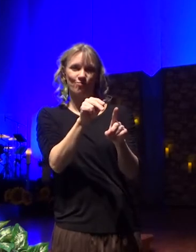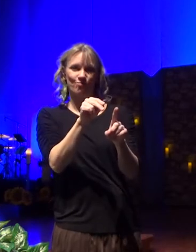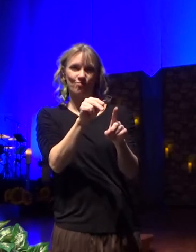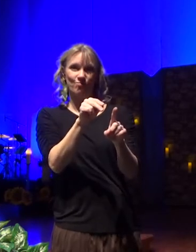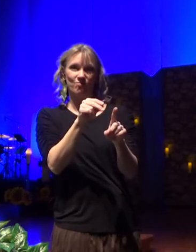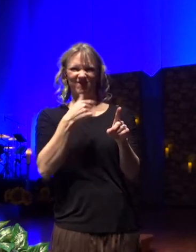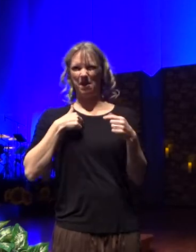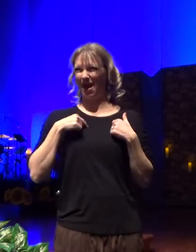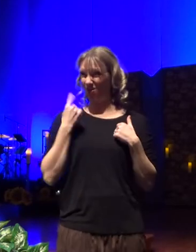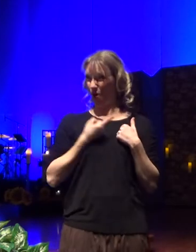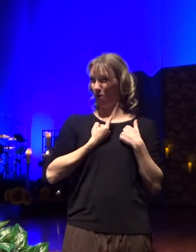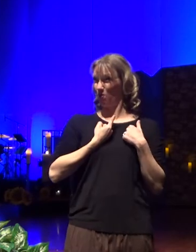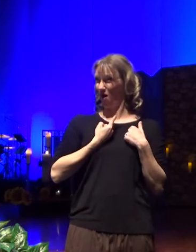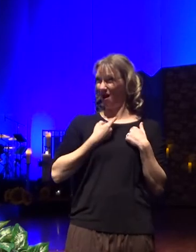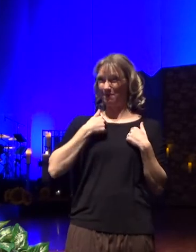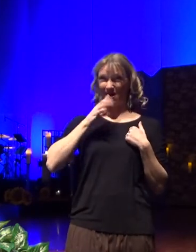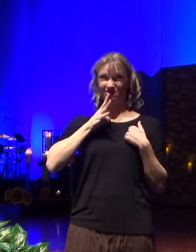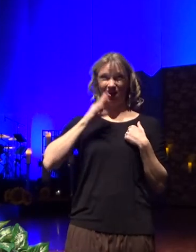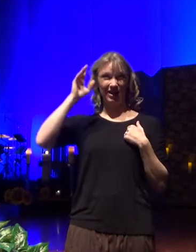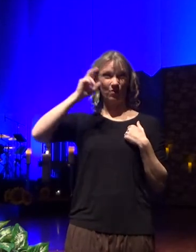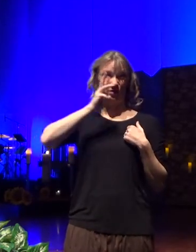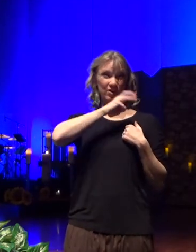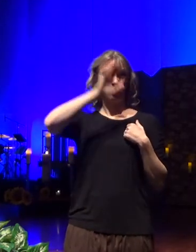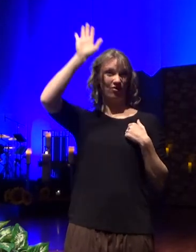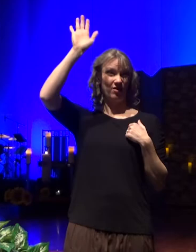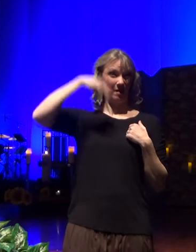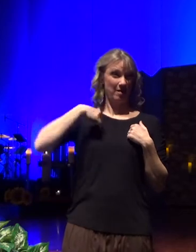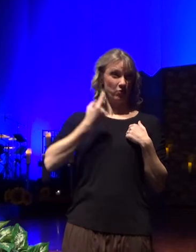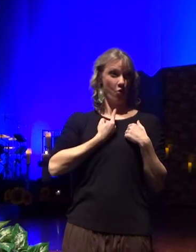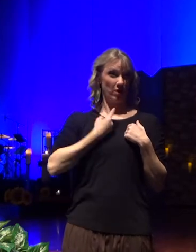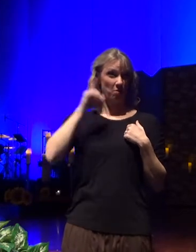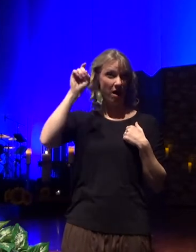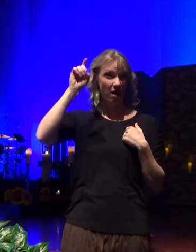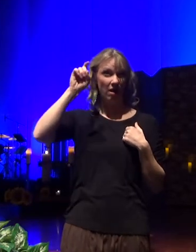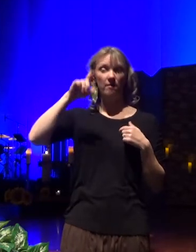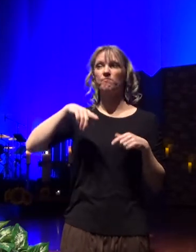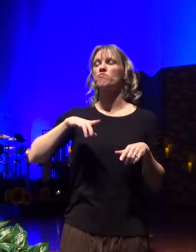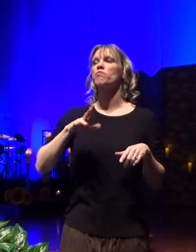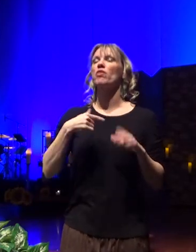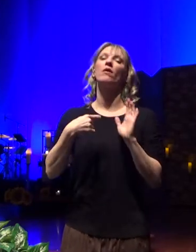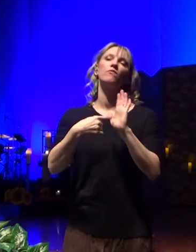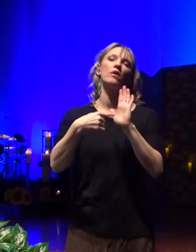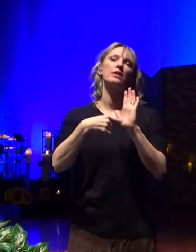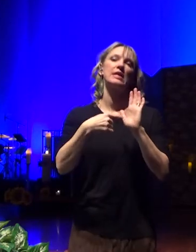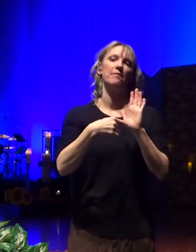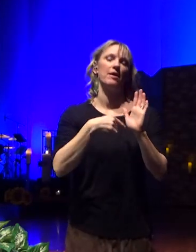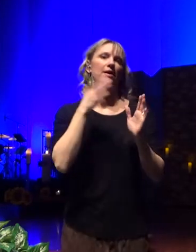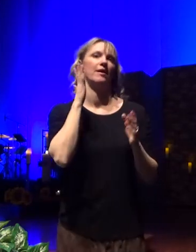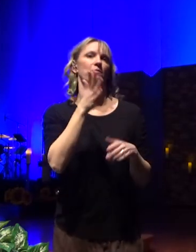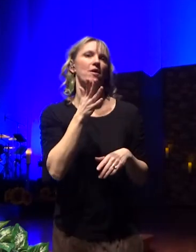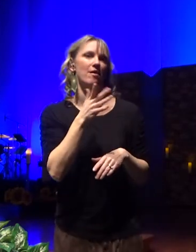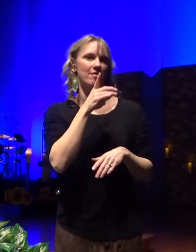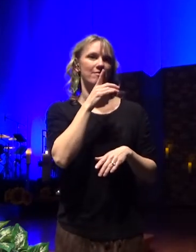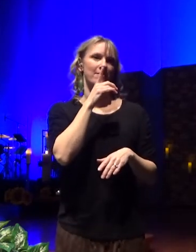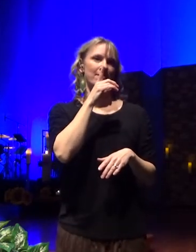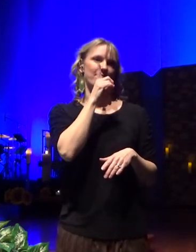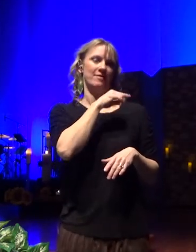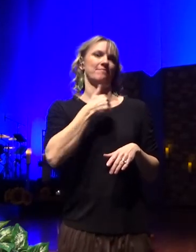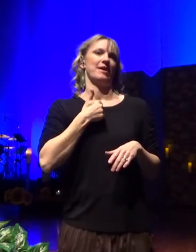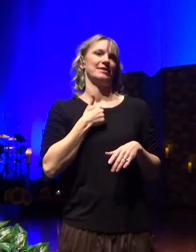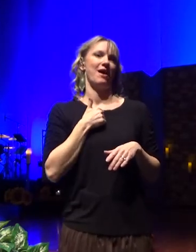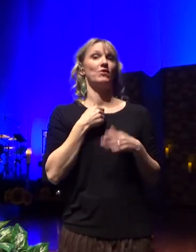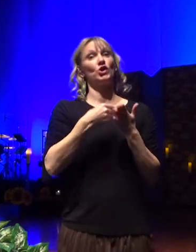conspire to say no to it in some ways. Am I the only one that's like that? Am I talking weird? Yeah. For example, I'm going to do an impression of